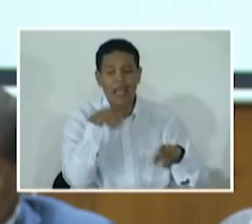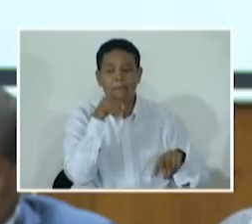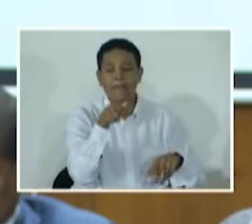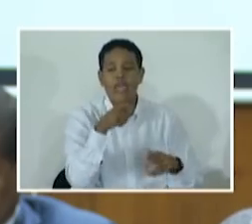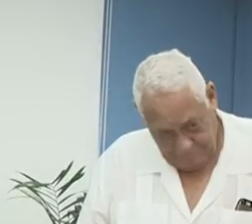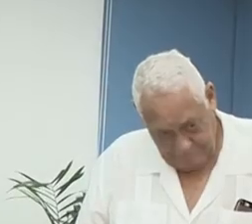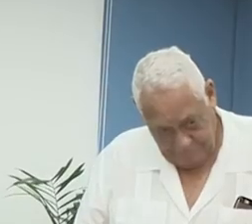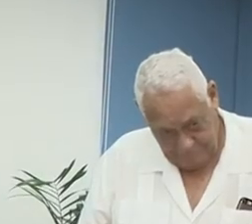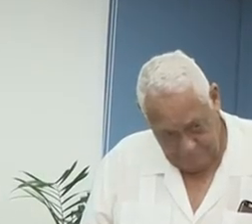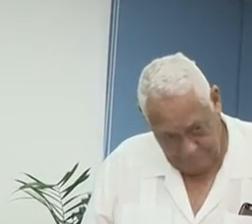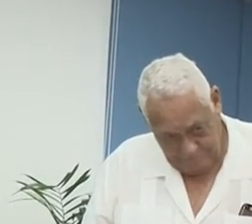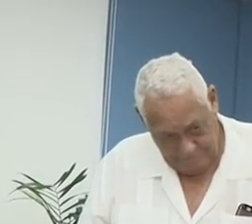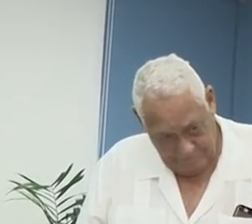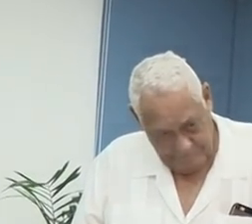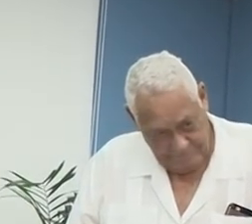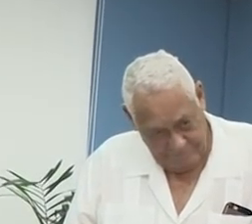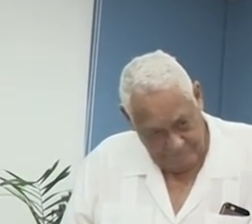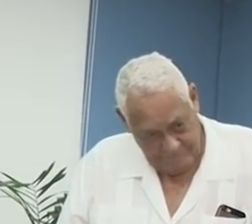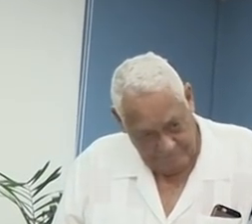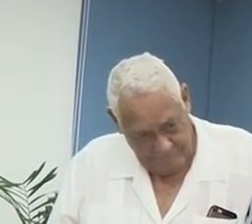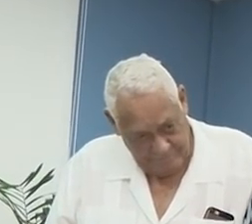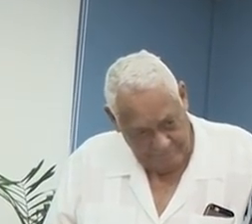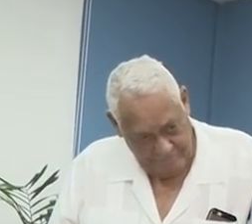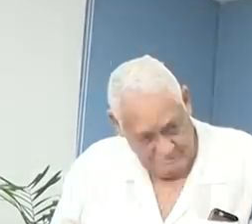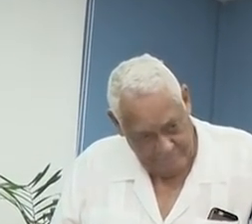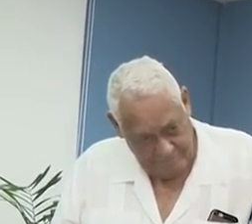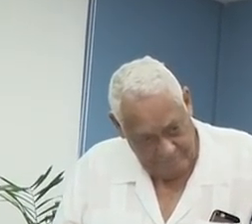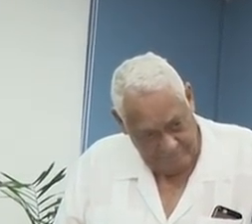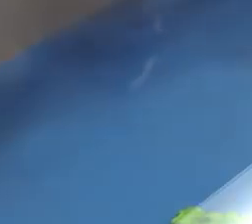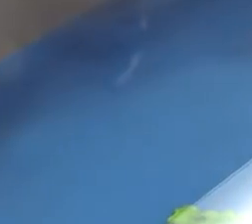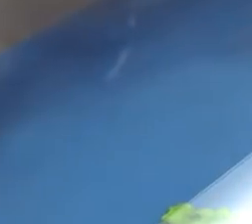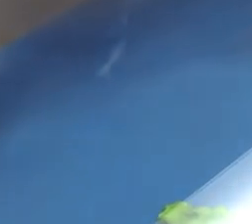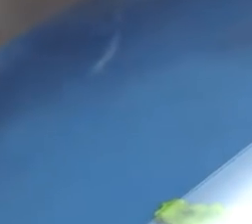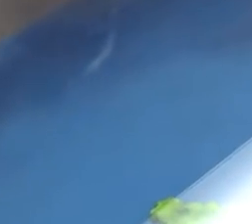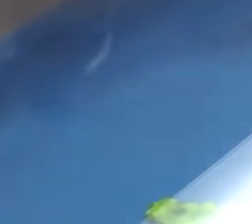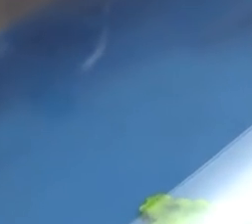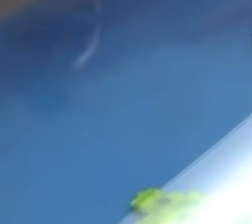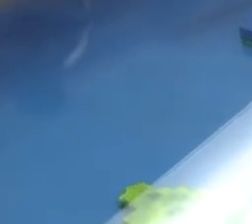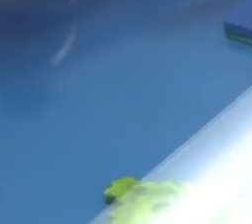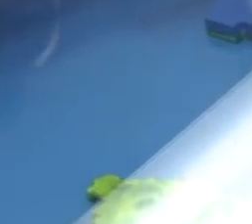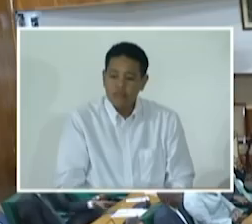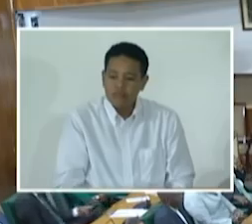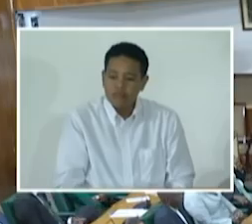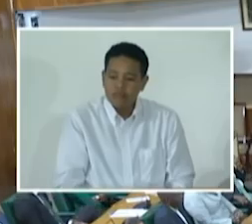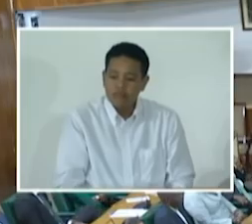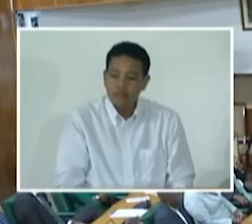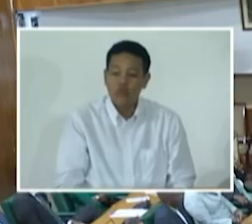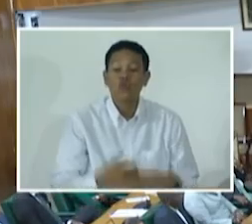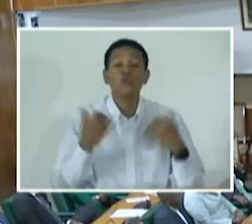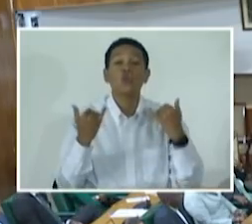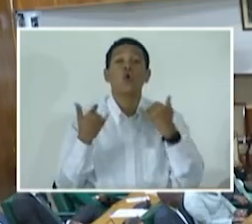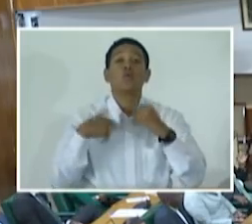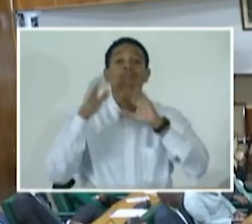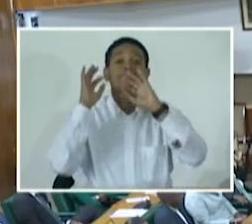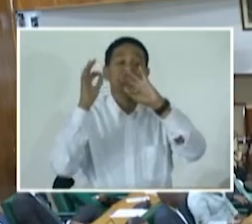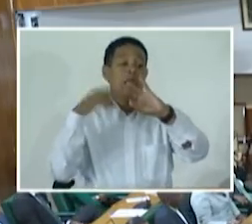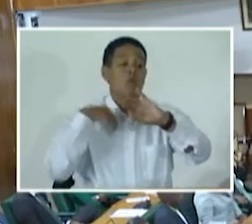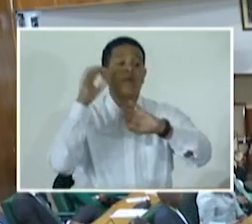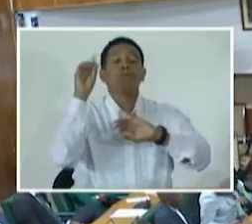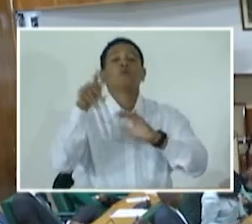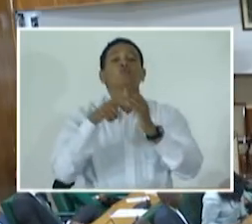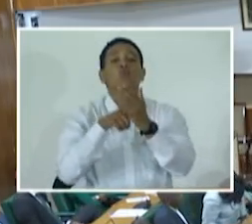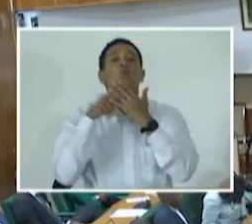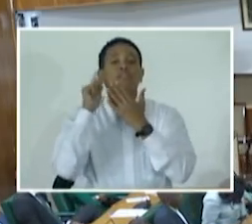over time. expansions are also expected with the special economic zones industry. We are going to put out requests